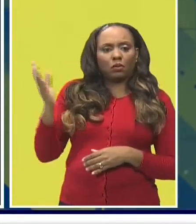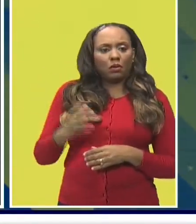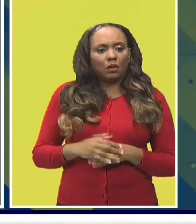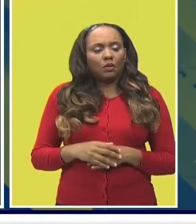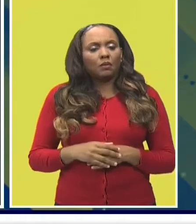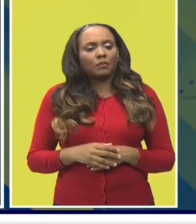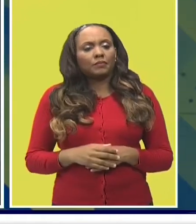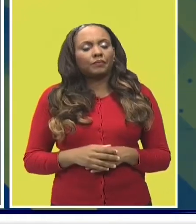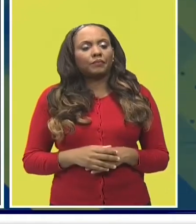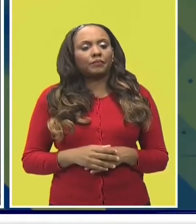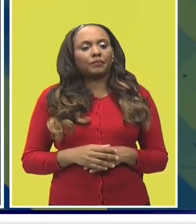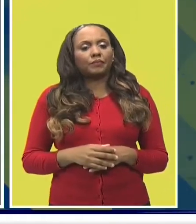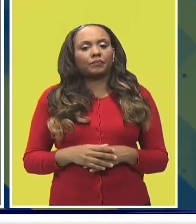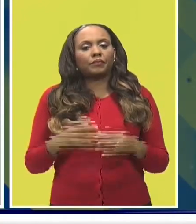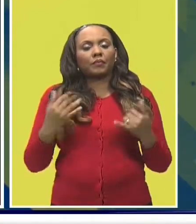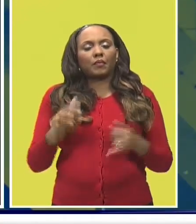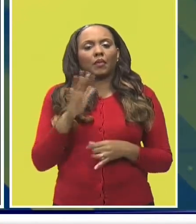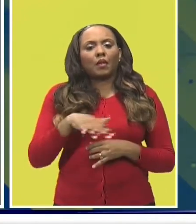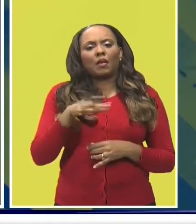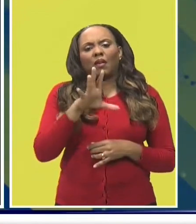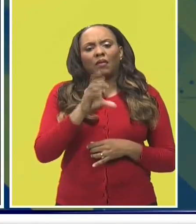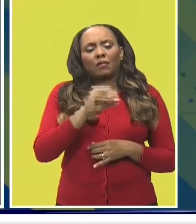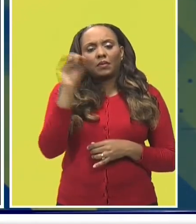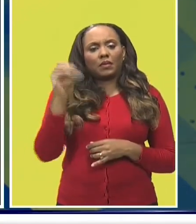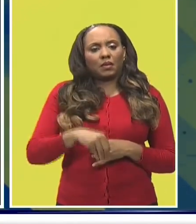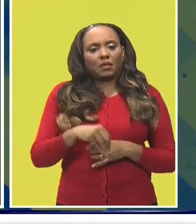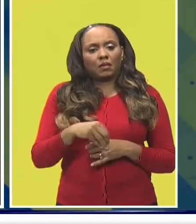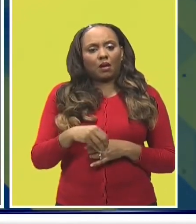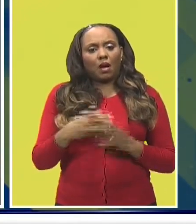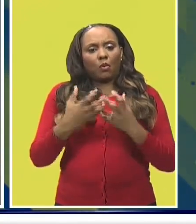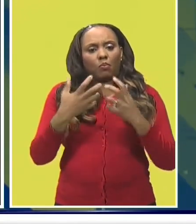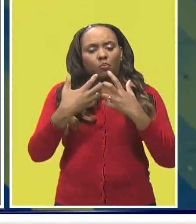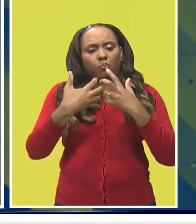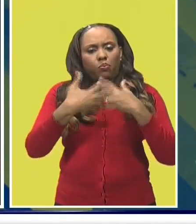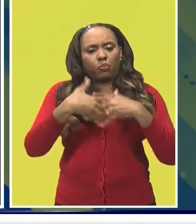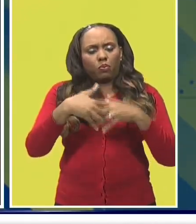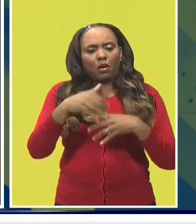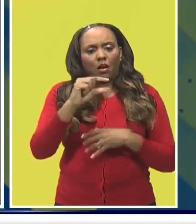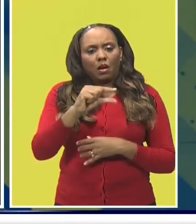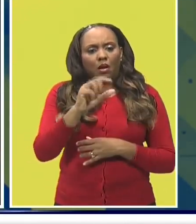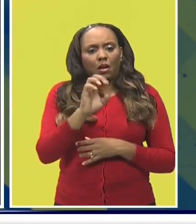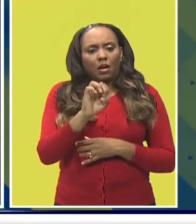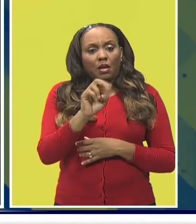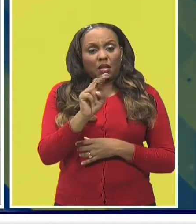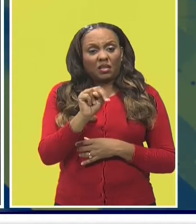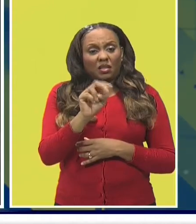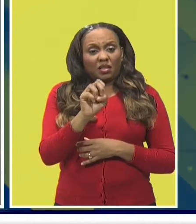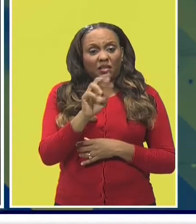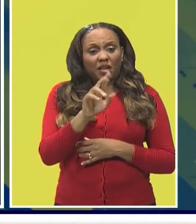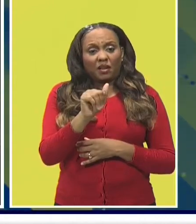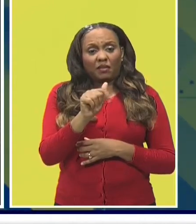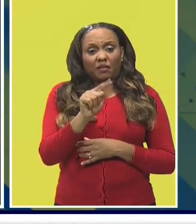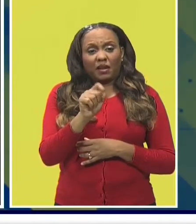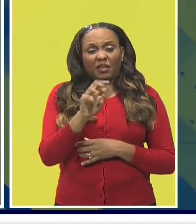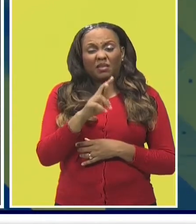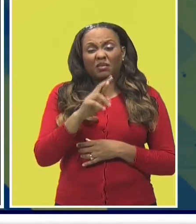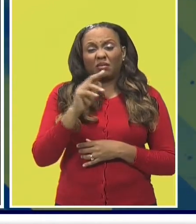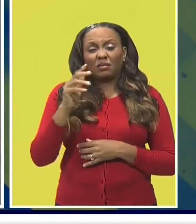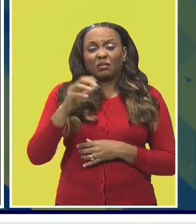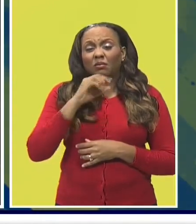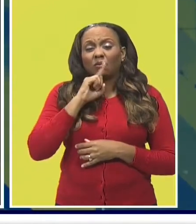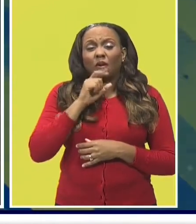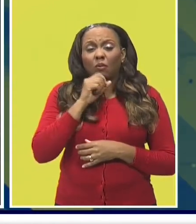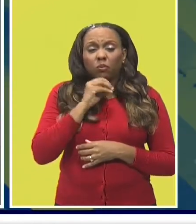about 50% of our generating capacity is past its book retirement age, and that